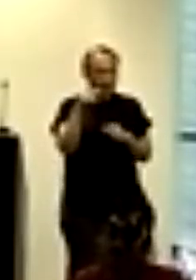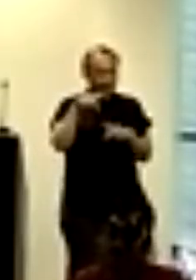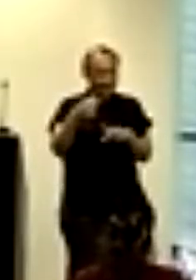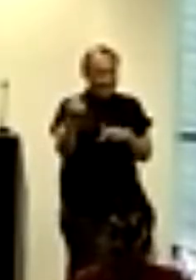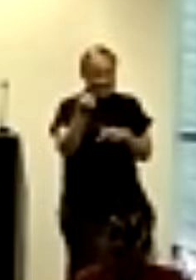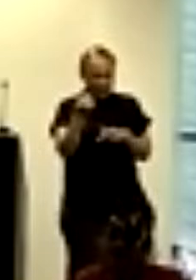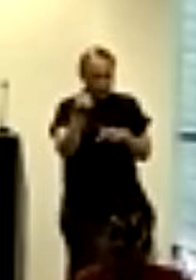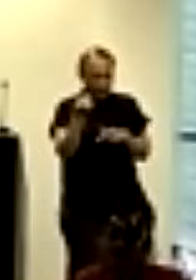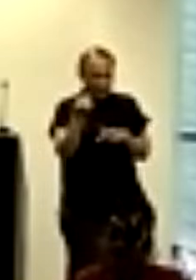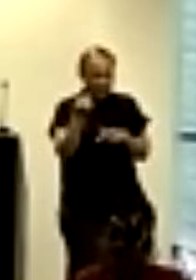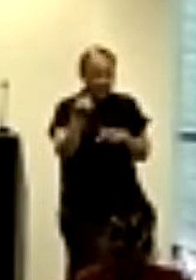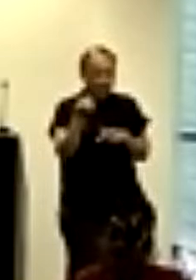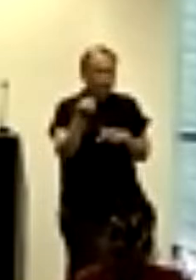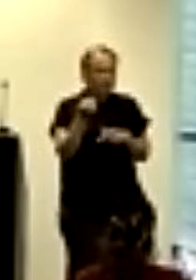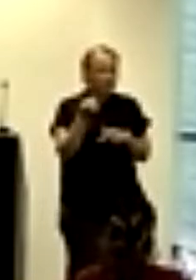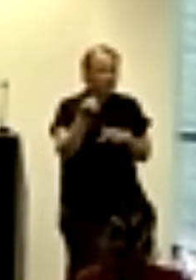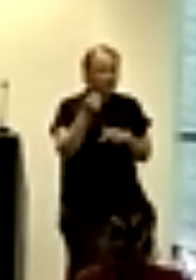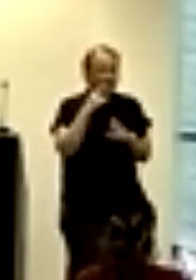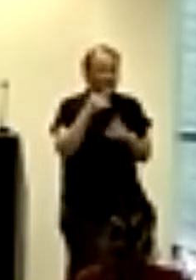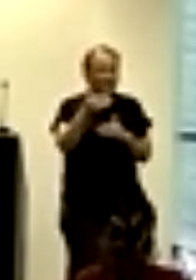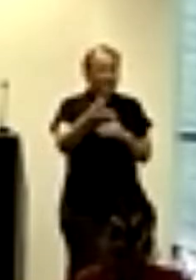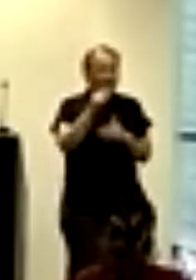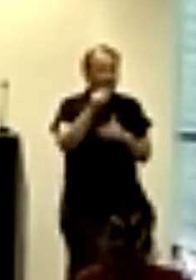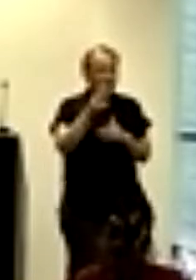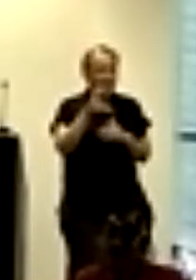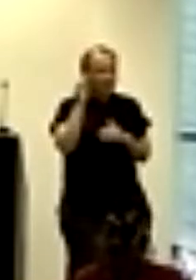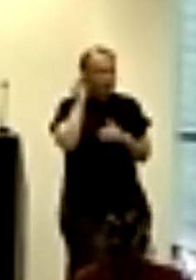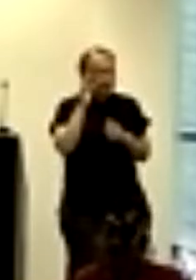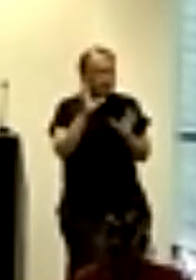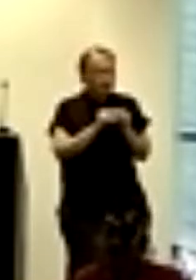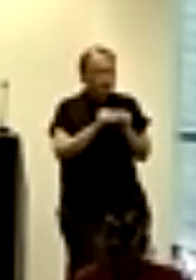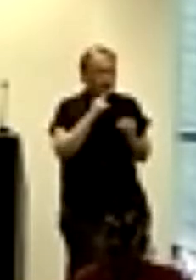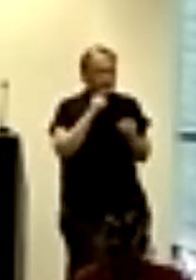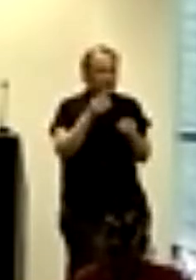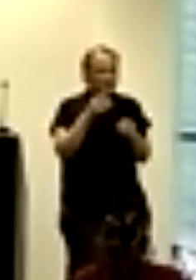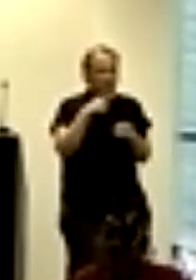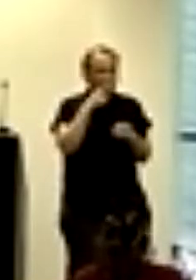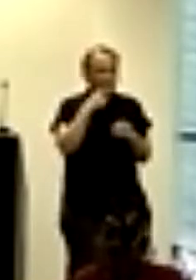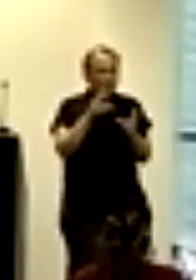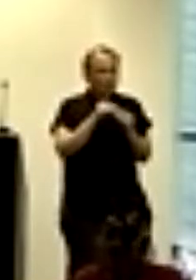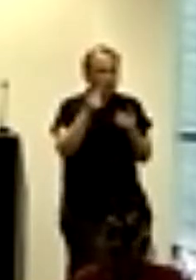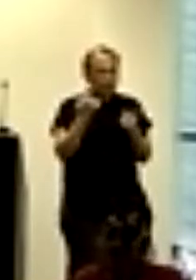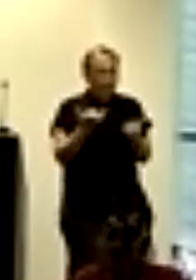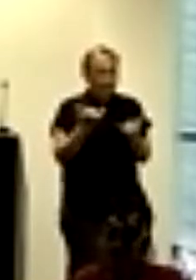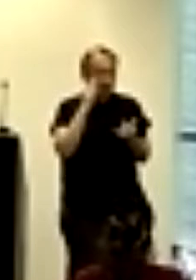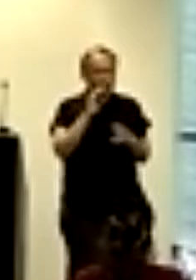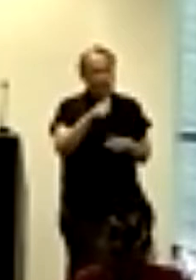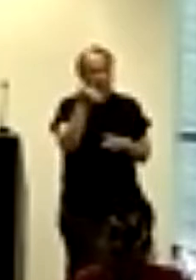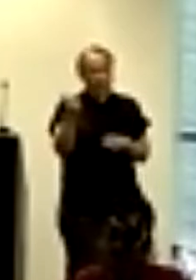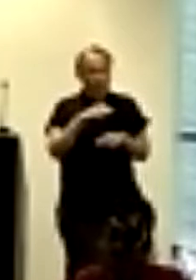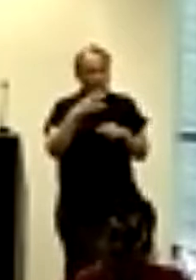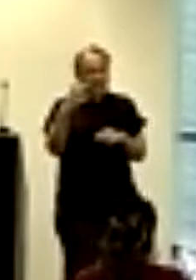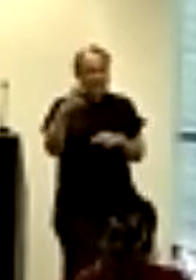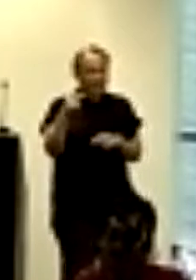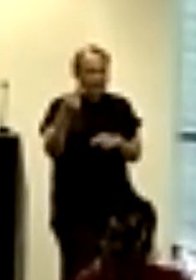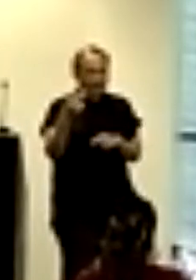Saturday. The next TWC listening session was brought in public comment. We had one today. There'll be another one on the